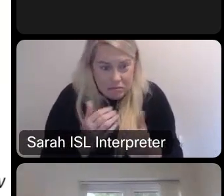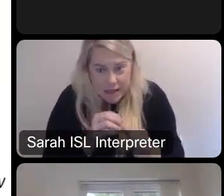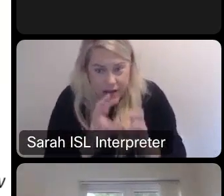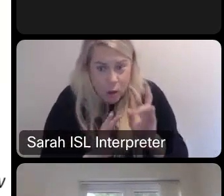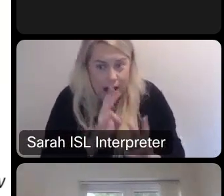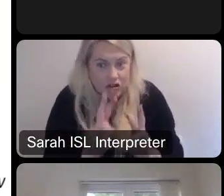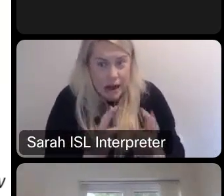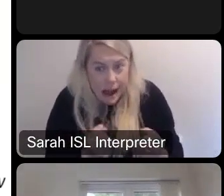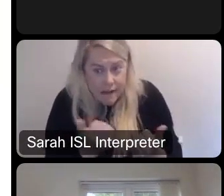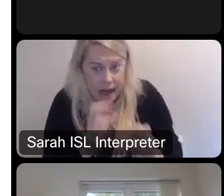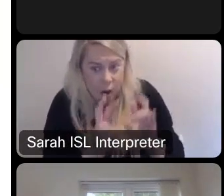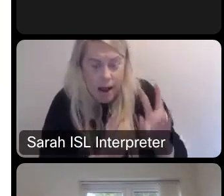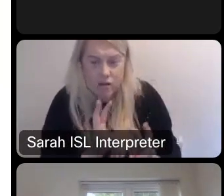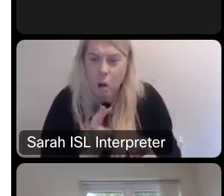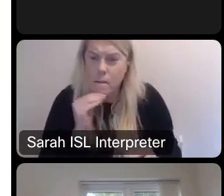that time.